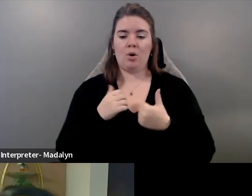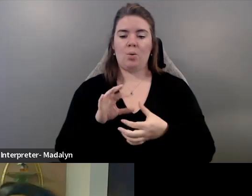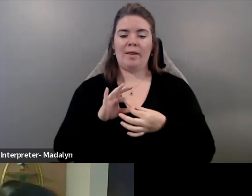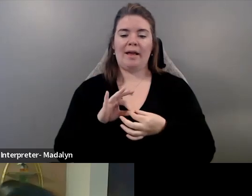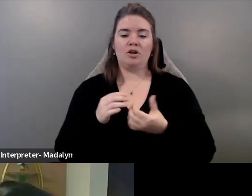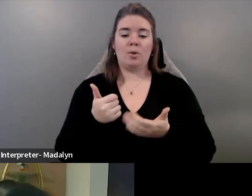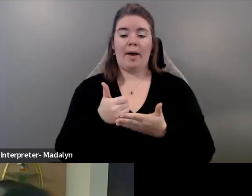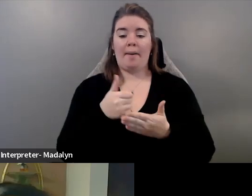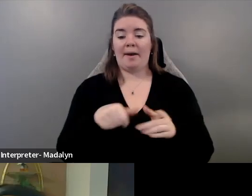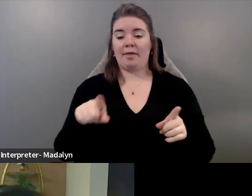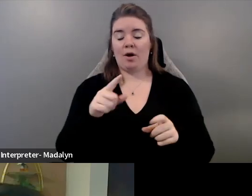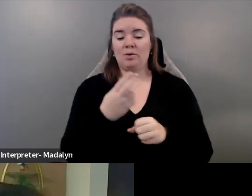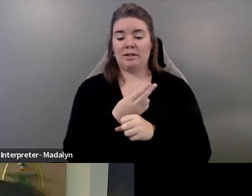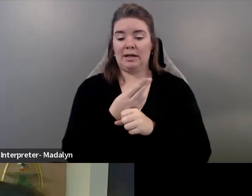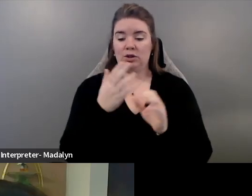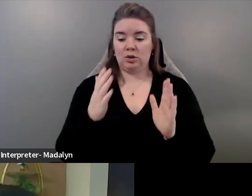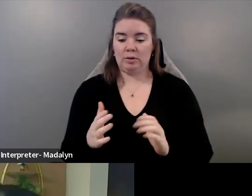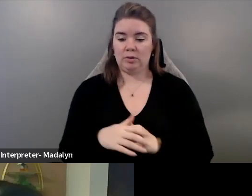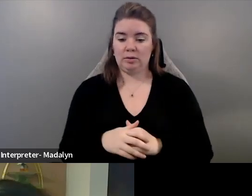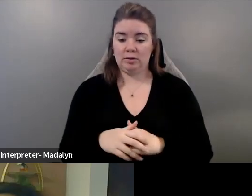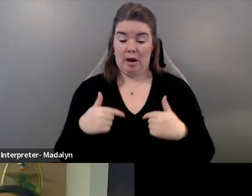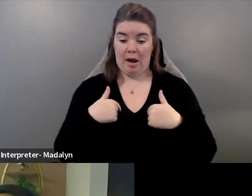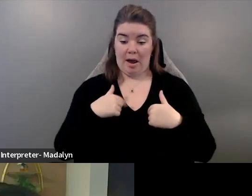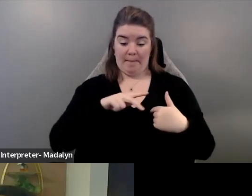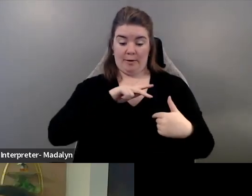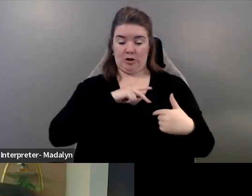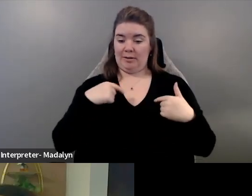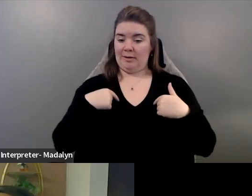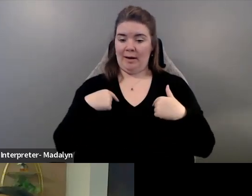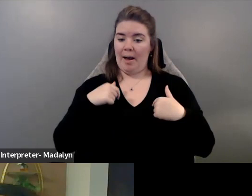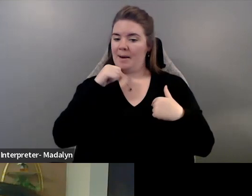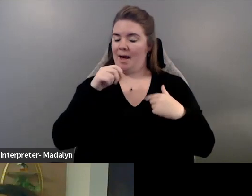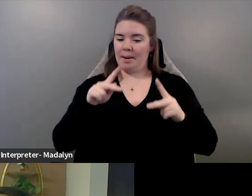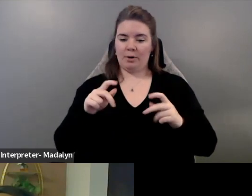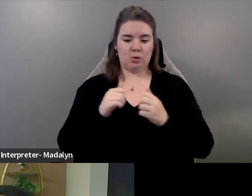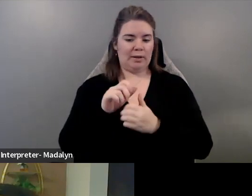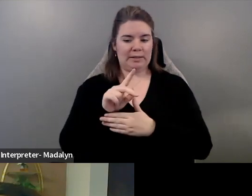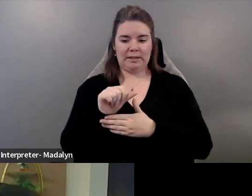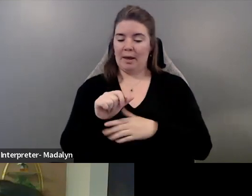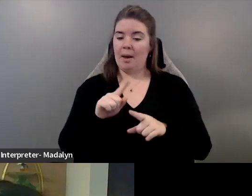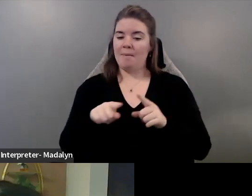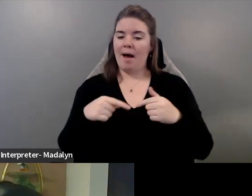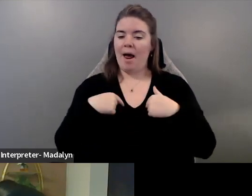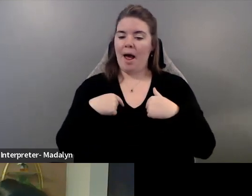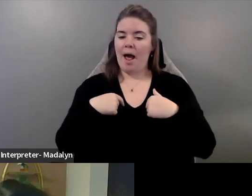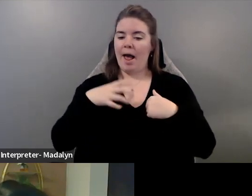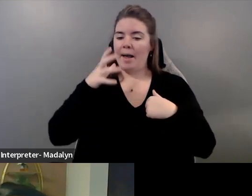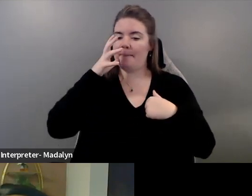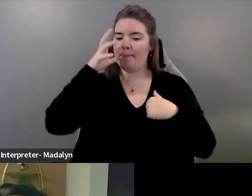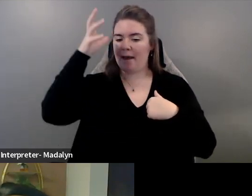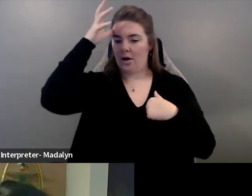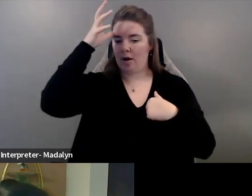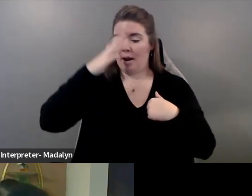consumers. I will also say, I personally am not a person with a disability, but I'm a parent of a